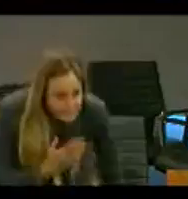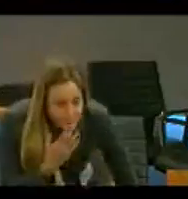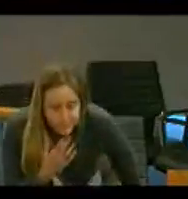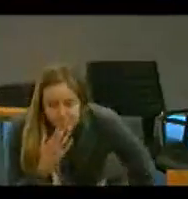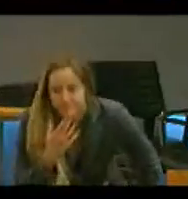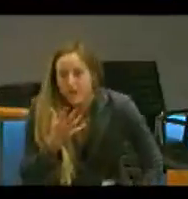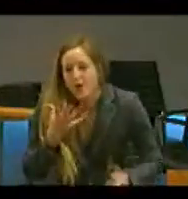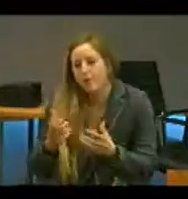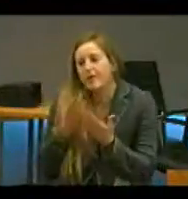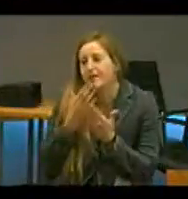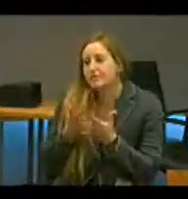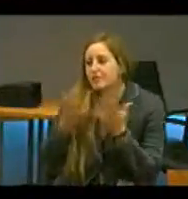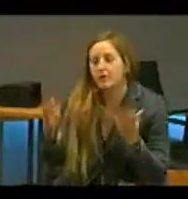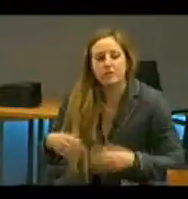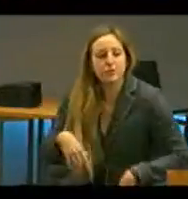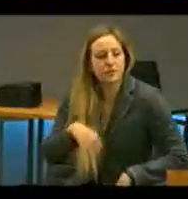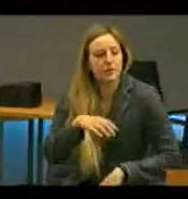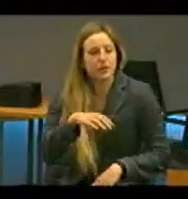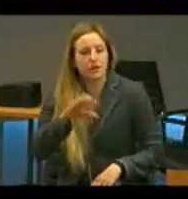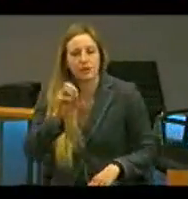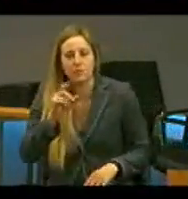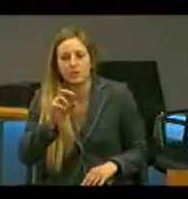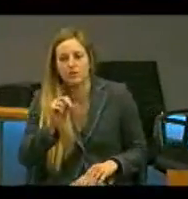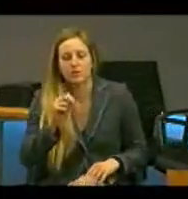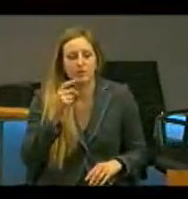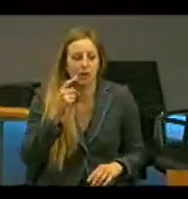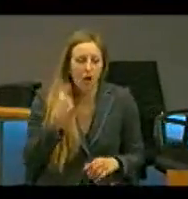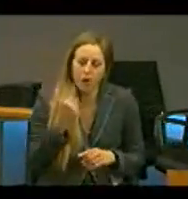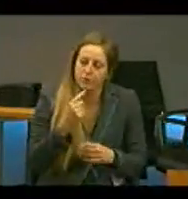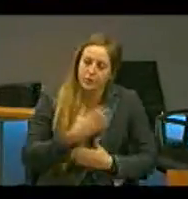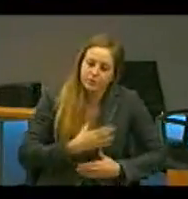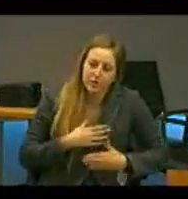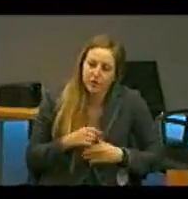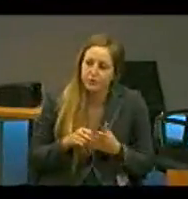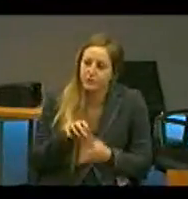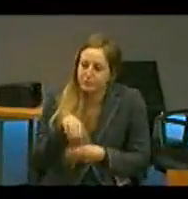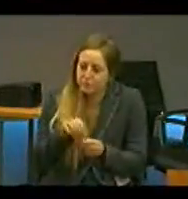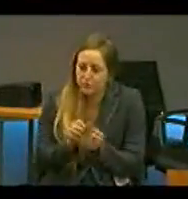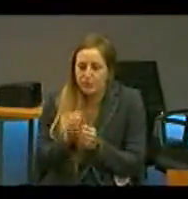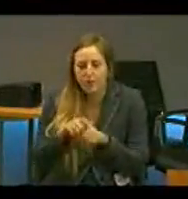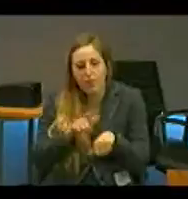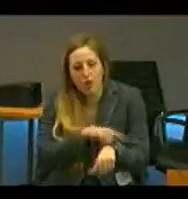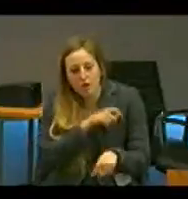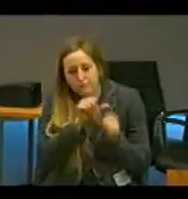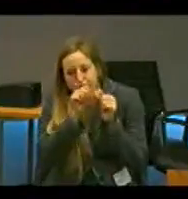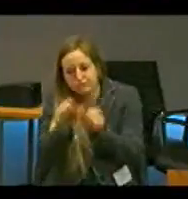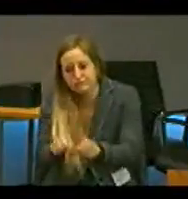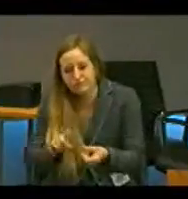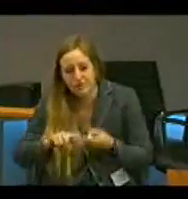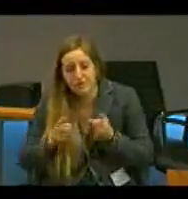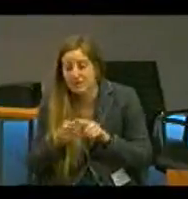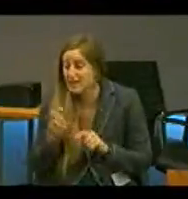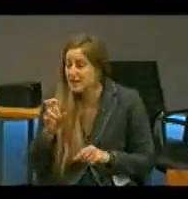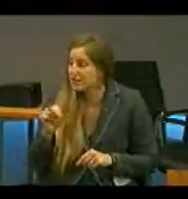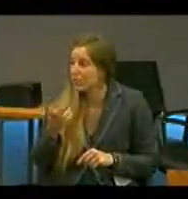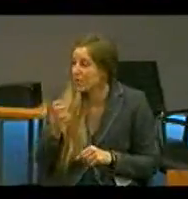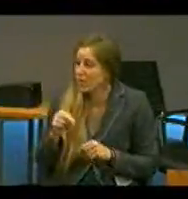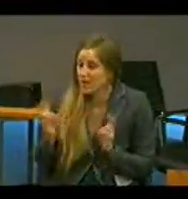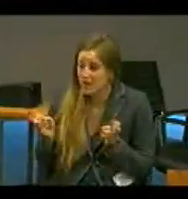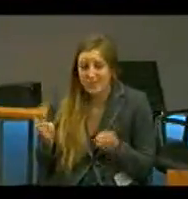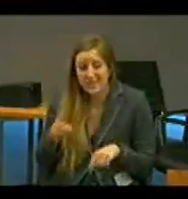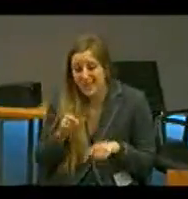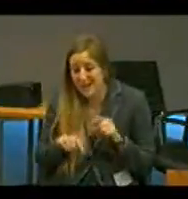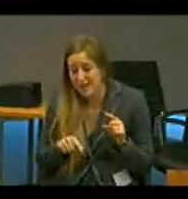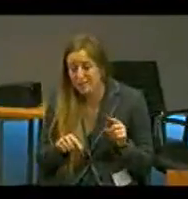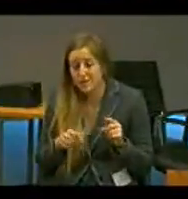to speak today. It's always a pleasure to engage with long-term friends, even when the topic is one that can't be any nearer to my heart right now